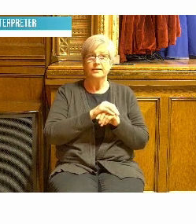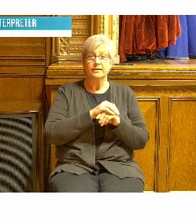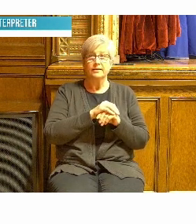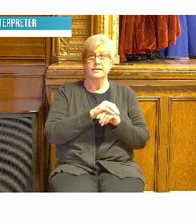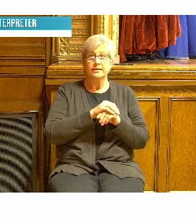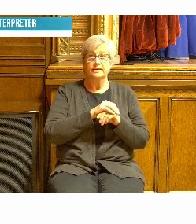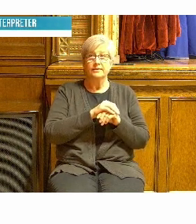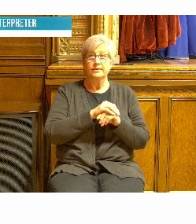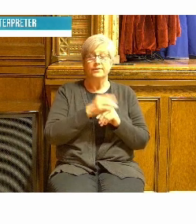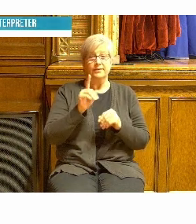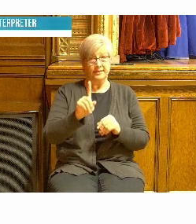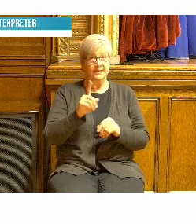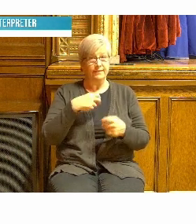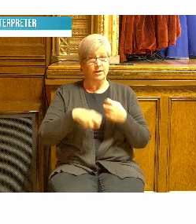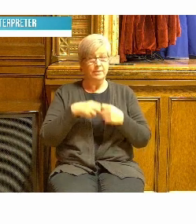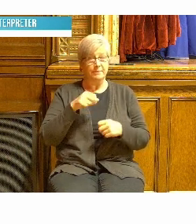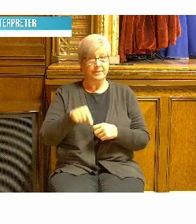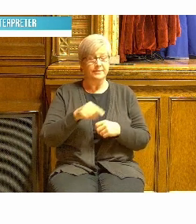which I have a problem with,